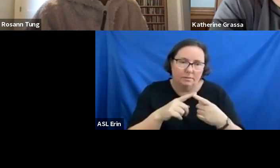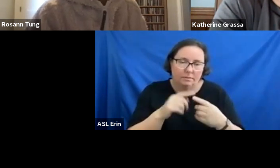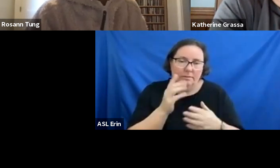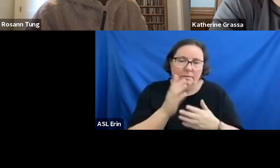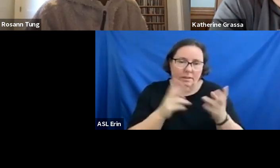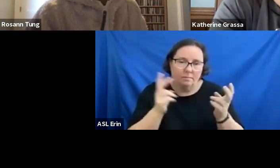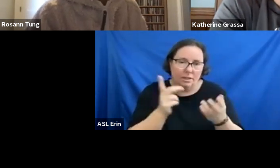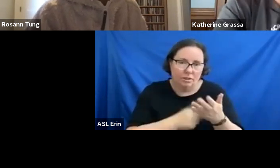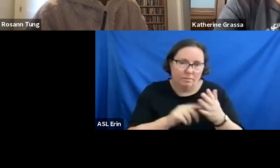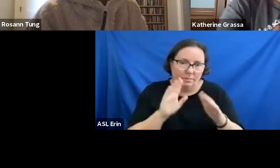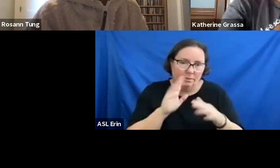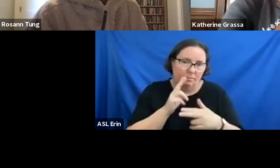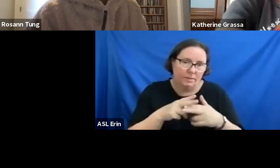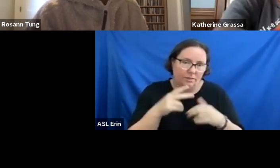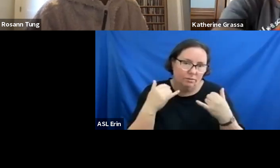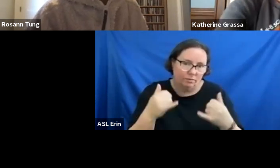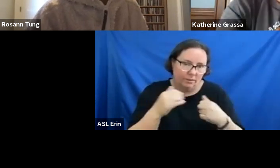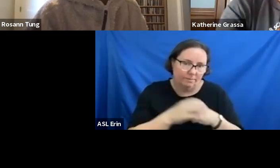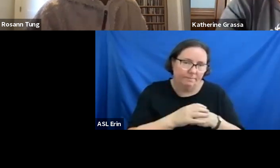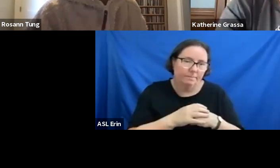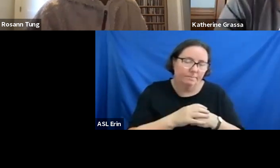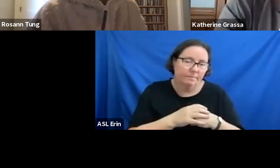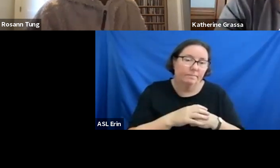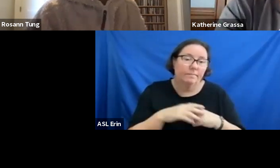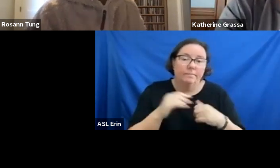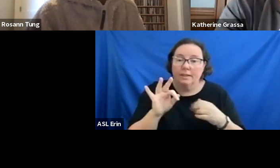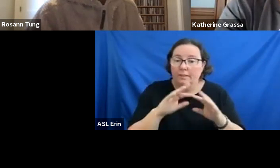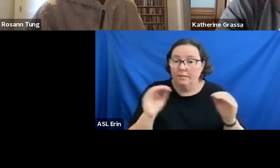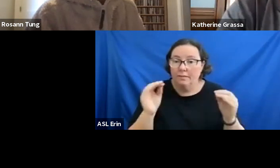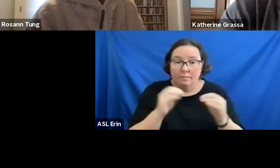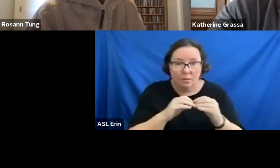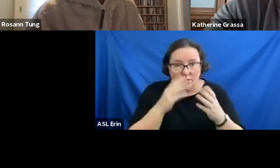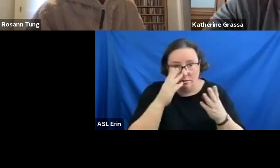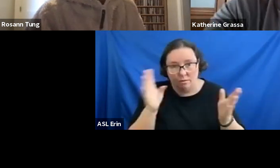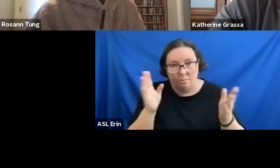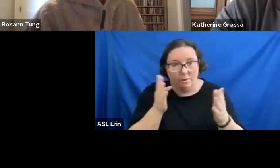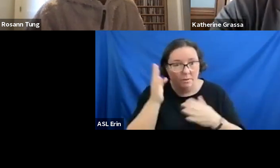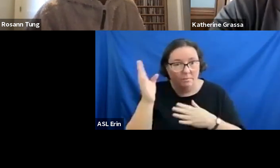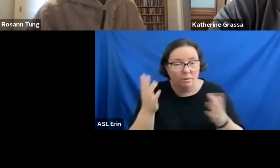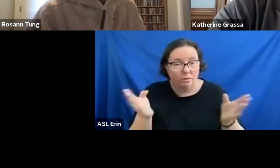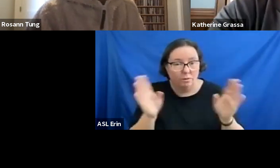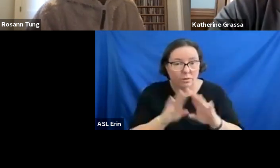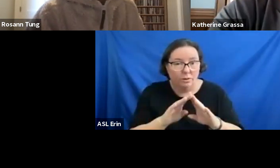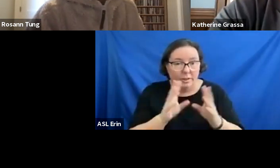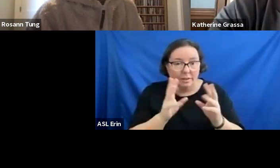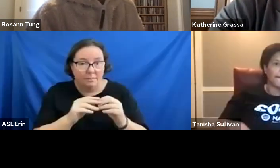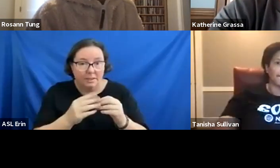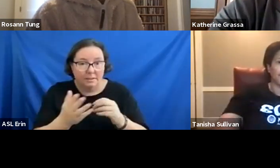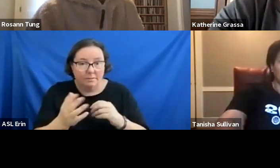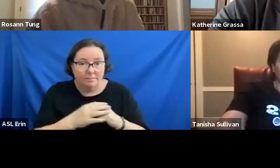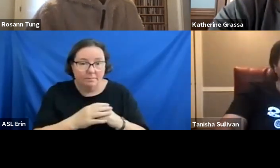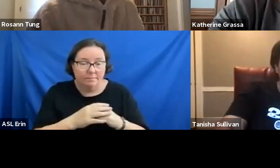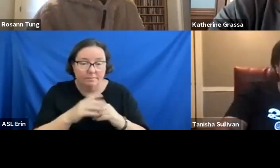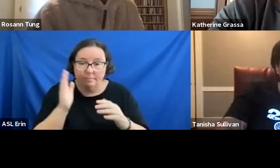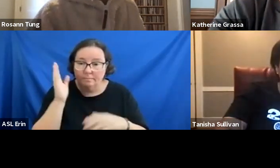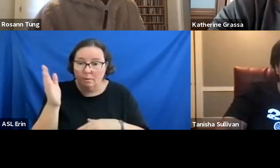of the topics that were raised today. So if there's nothing further, I will entertain a motion to adjourn the meeting. May I